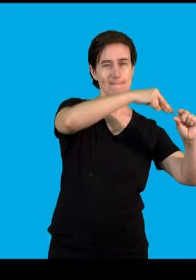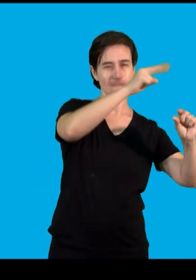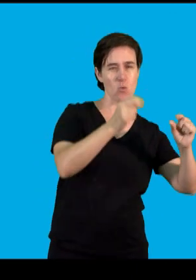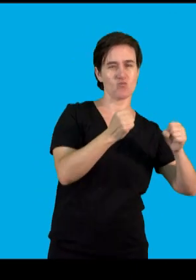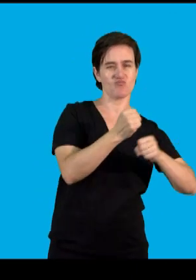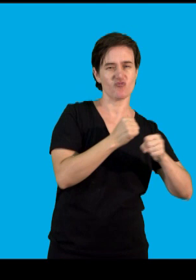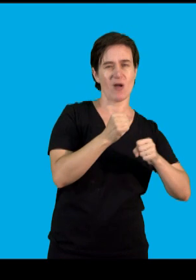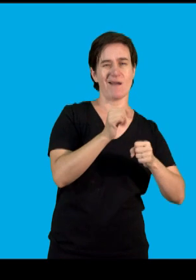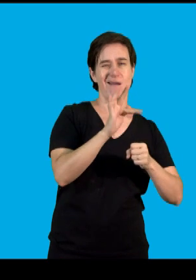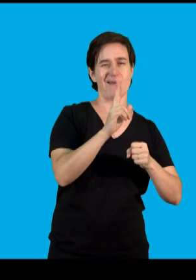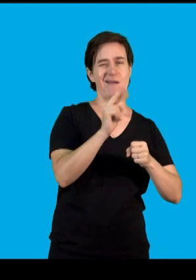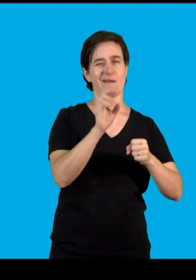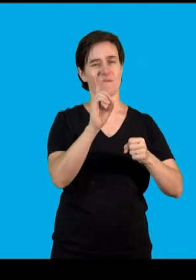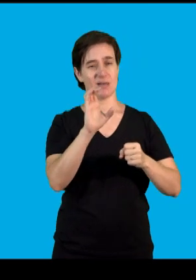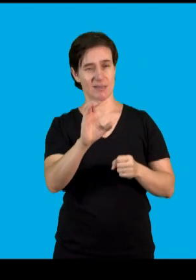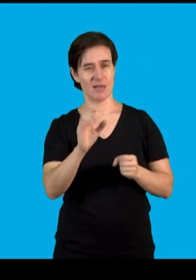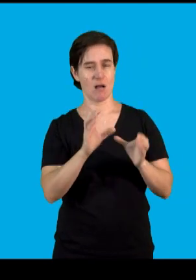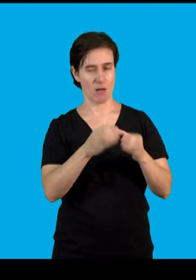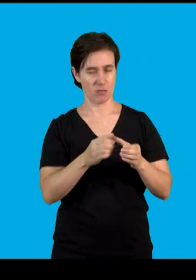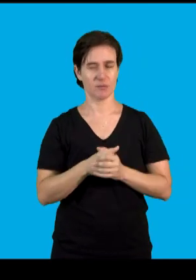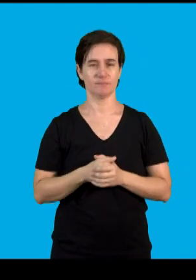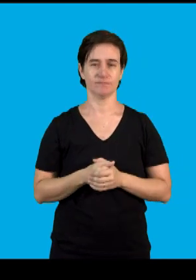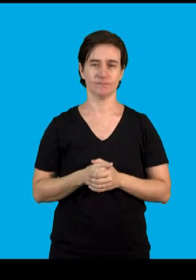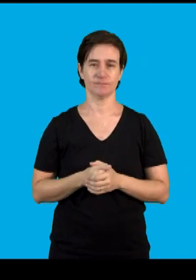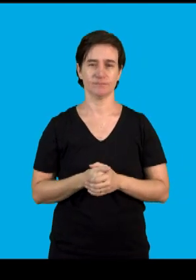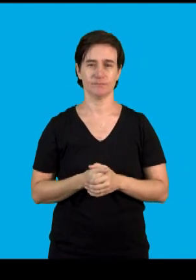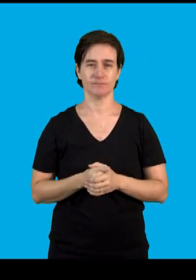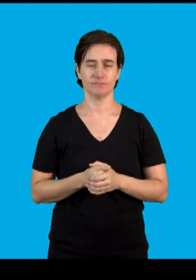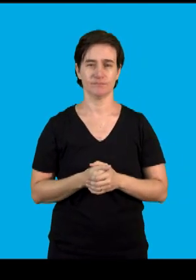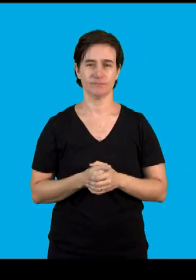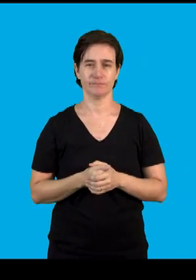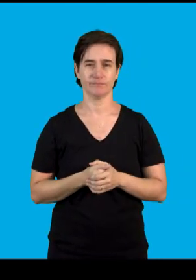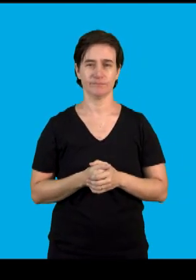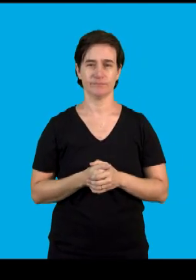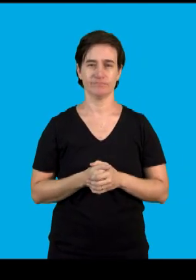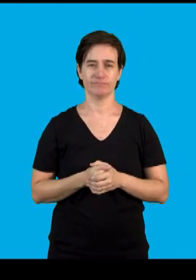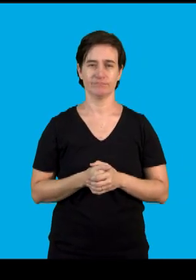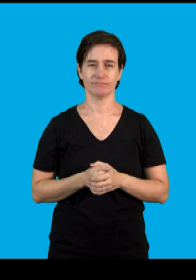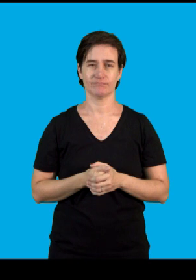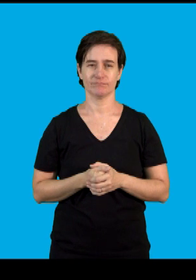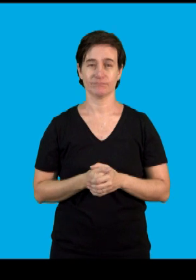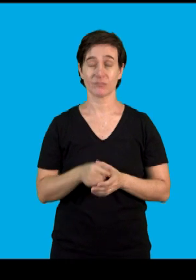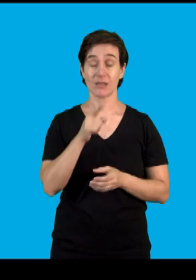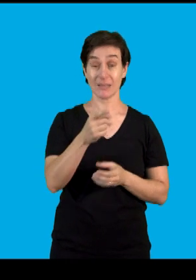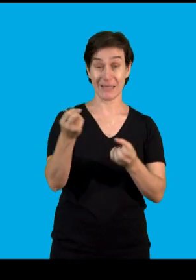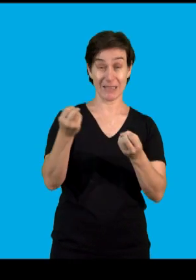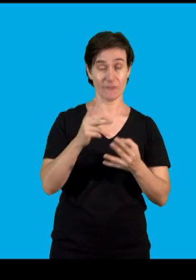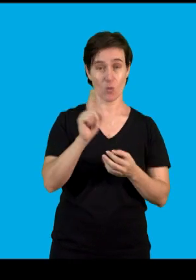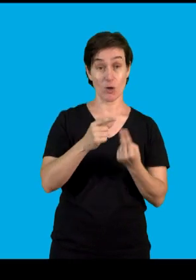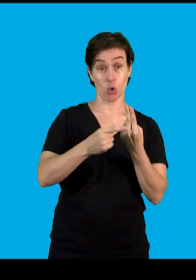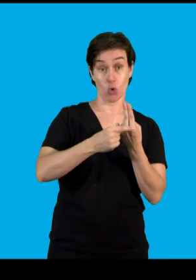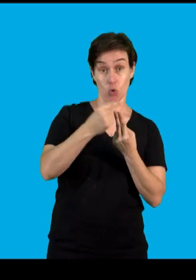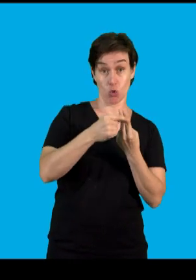class. Now we need to go and see what they did in that line. They gave us the